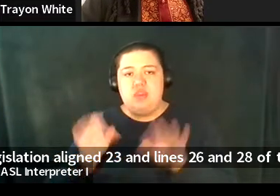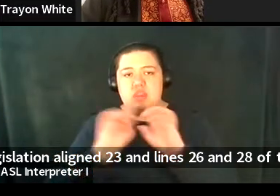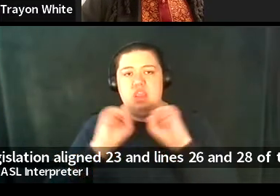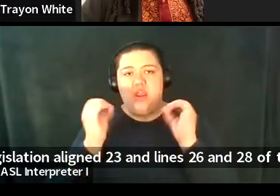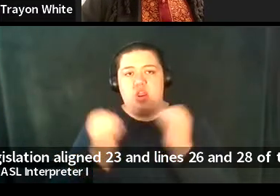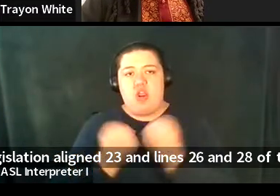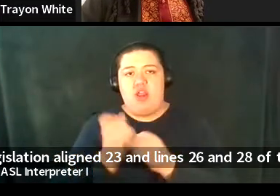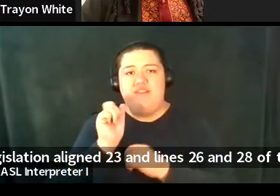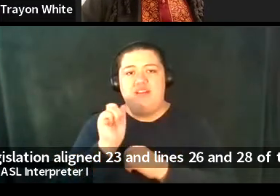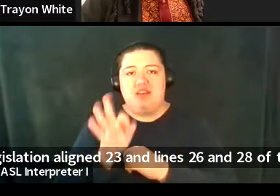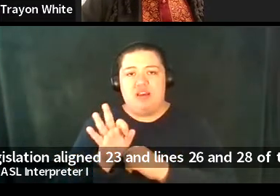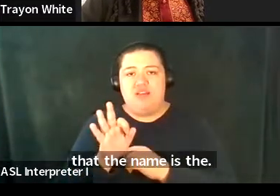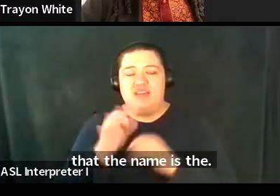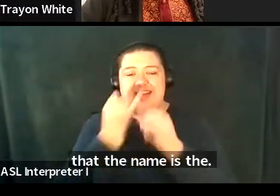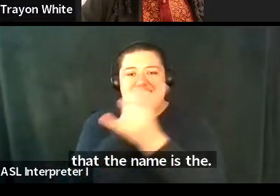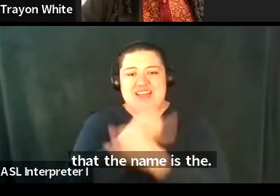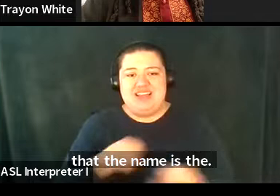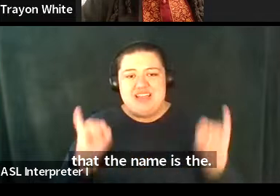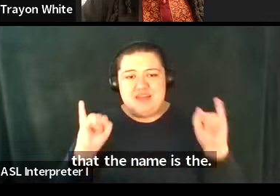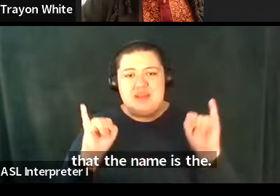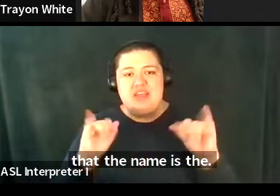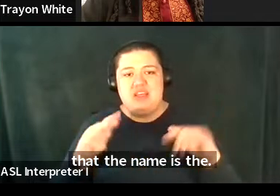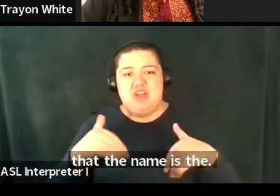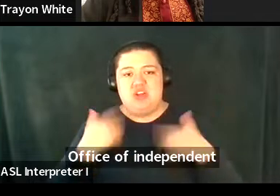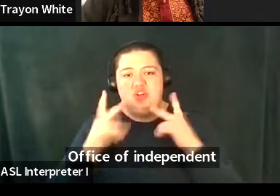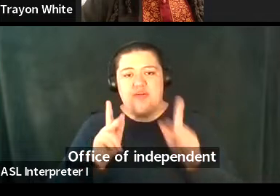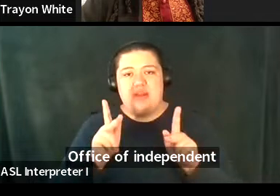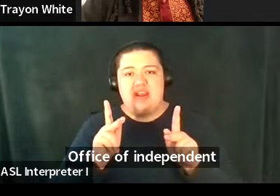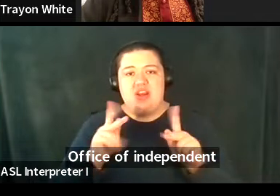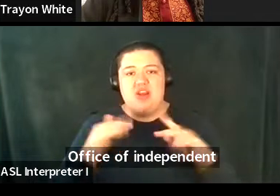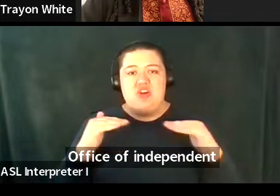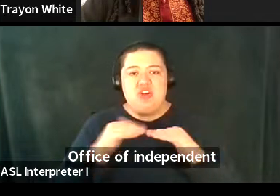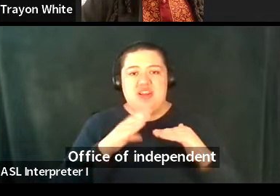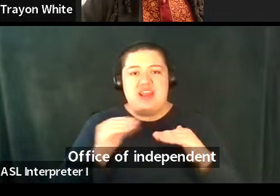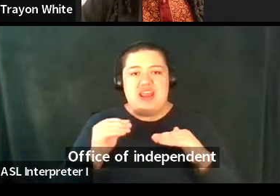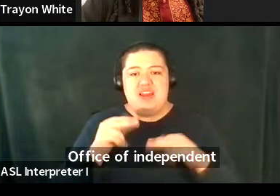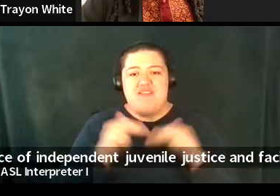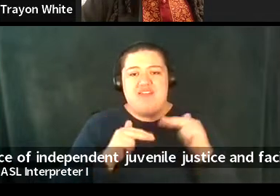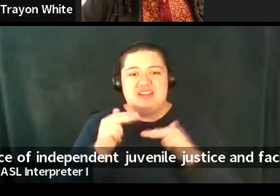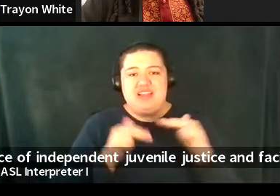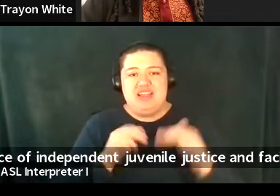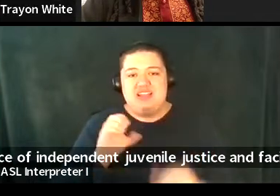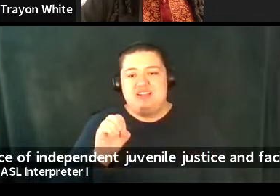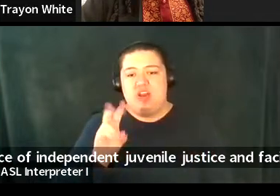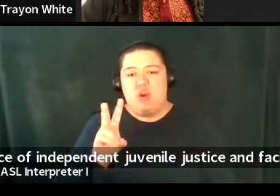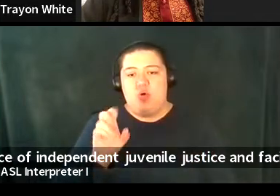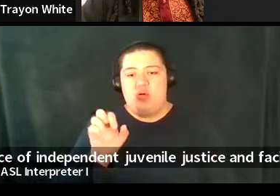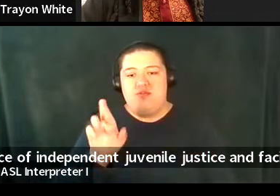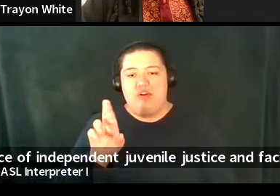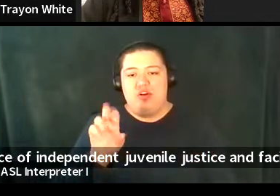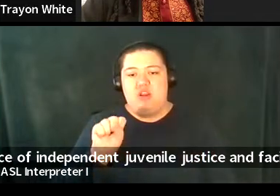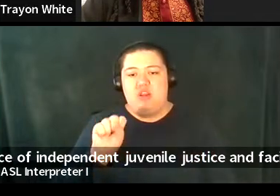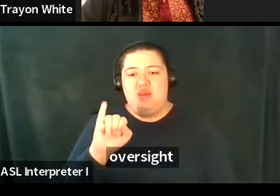Office of Independent Juvenile Justice and Facilities Oversight.